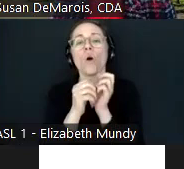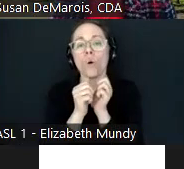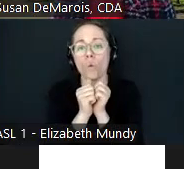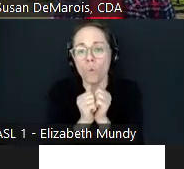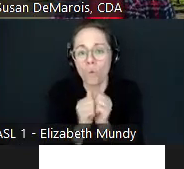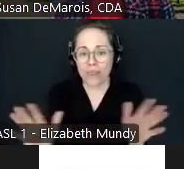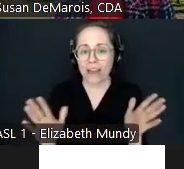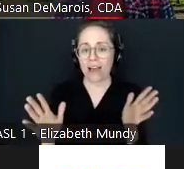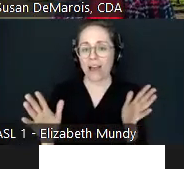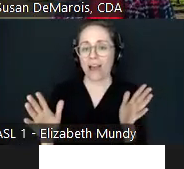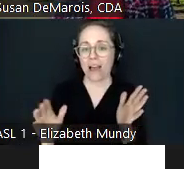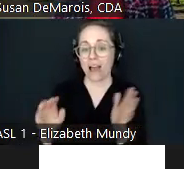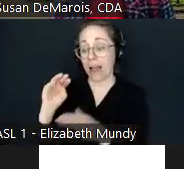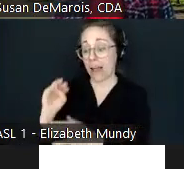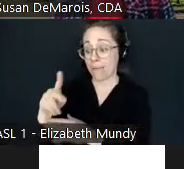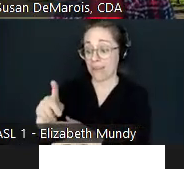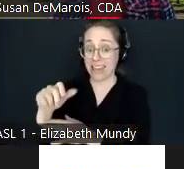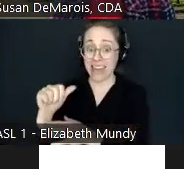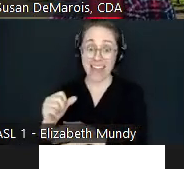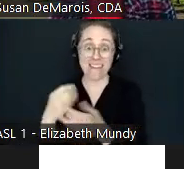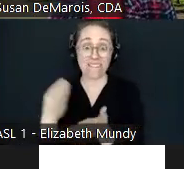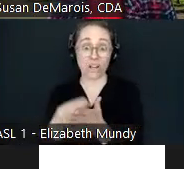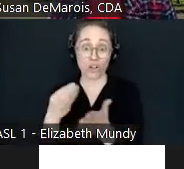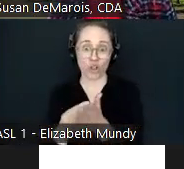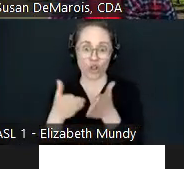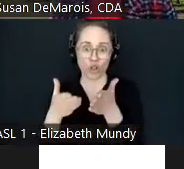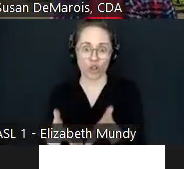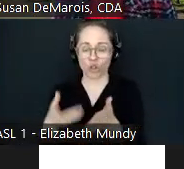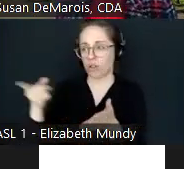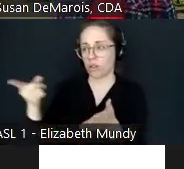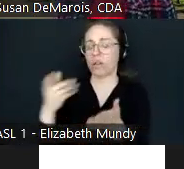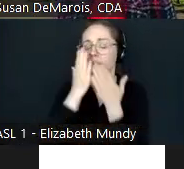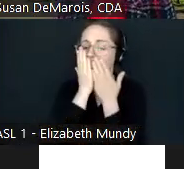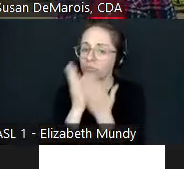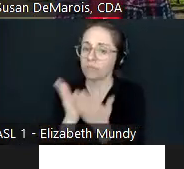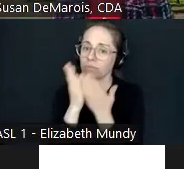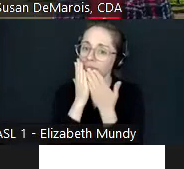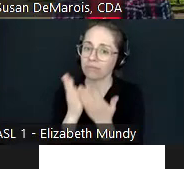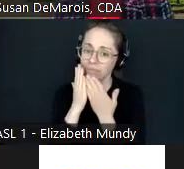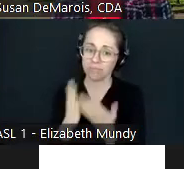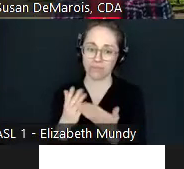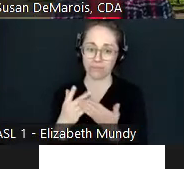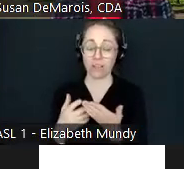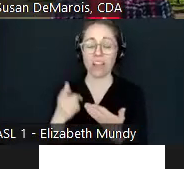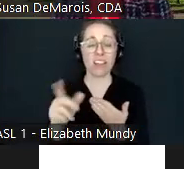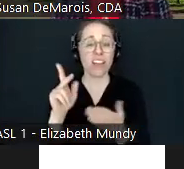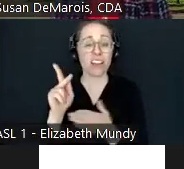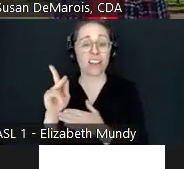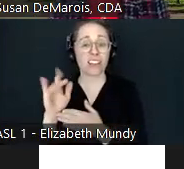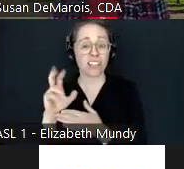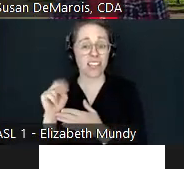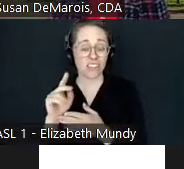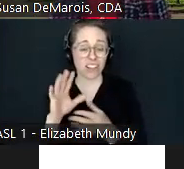our Master Plan for Aging funders, who are still with us. And as Kevin said at the opening, in our middle